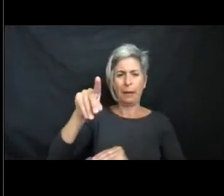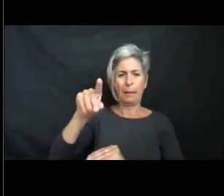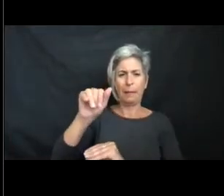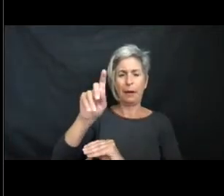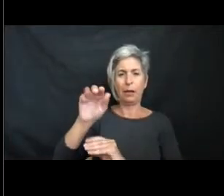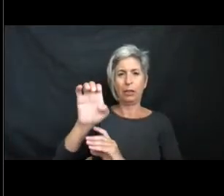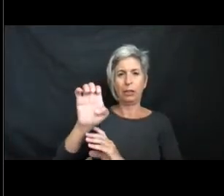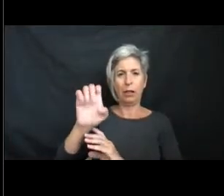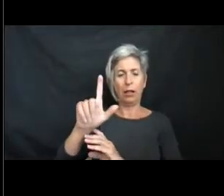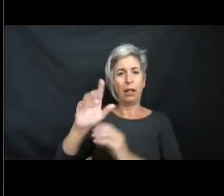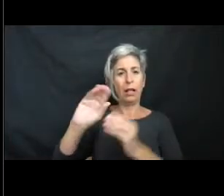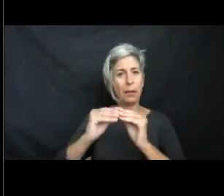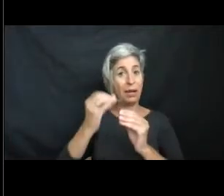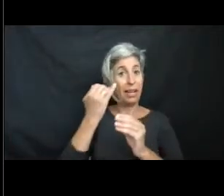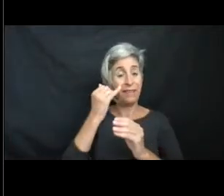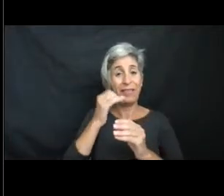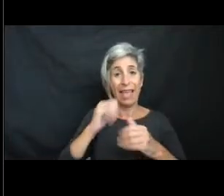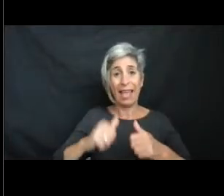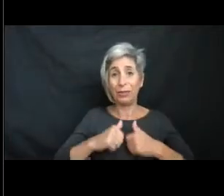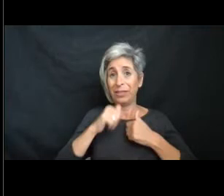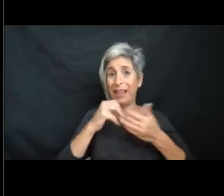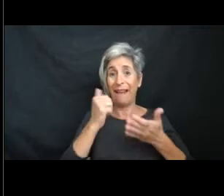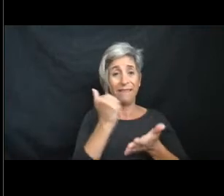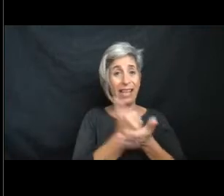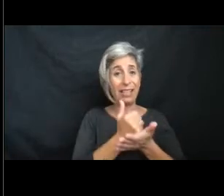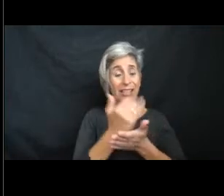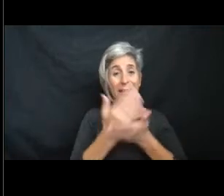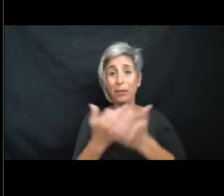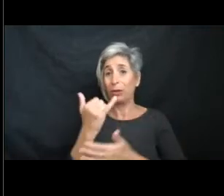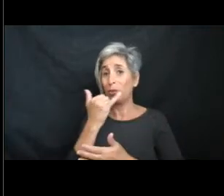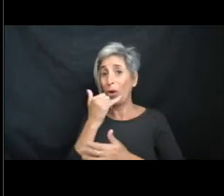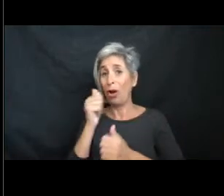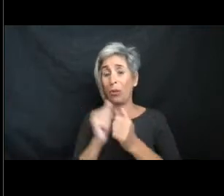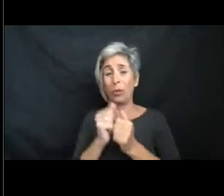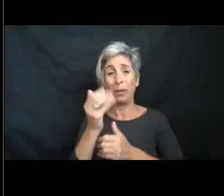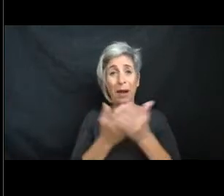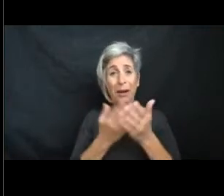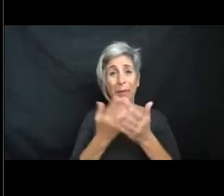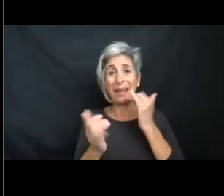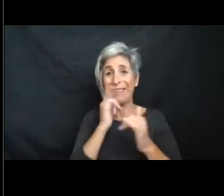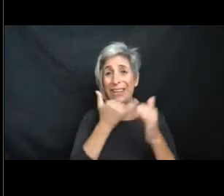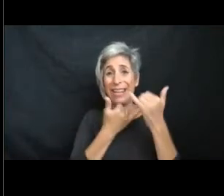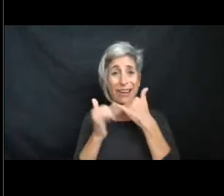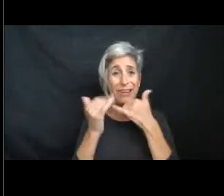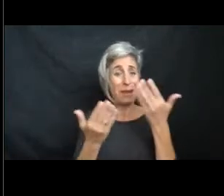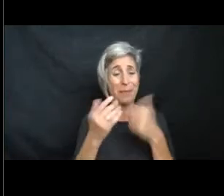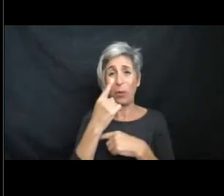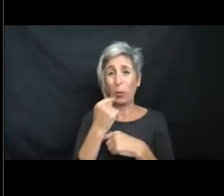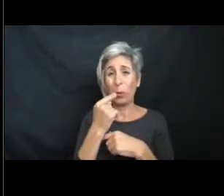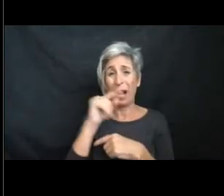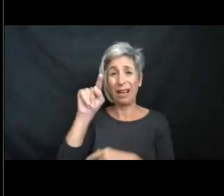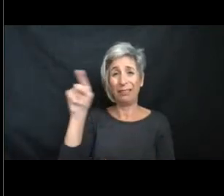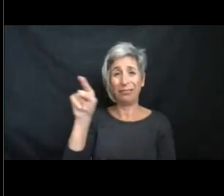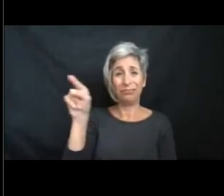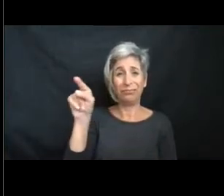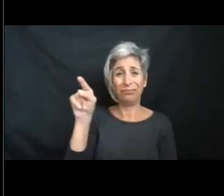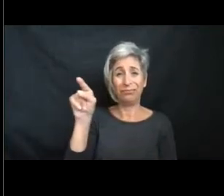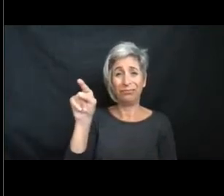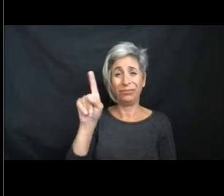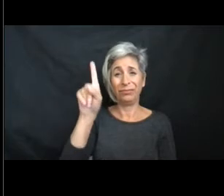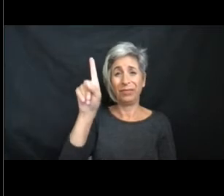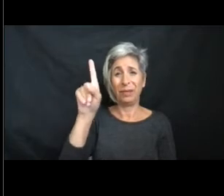isn't valid or there's something wrong with any part of this, you may get an error and you'll see a red icon over here off to the right hand